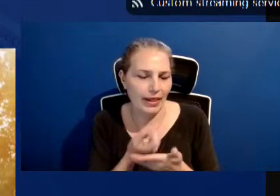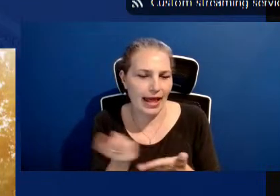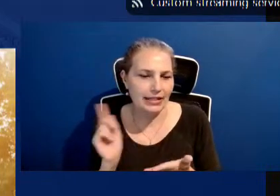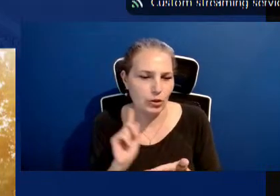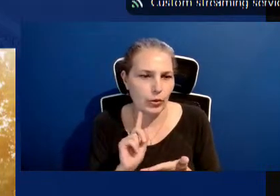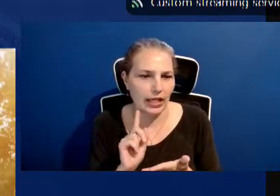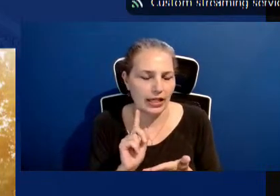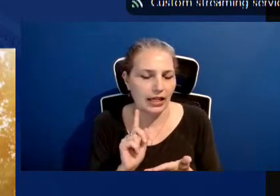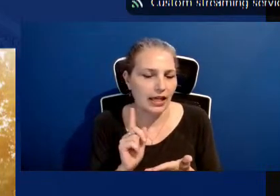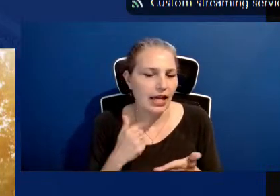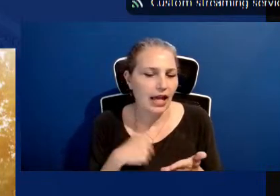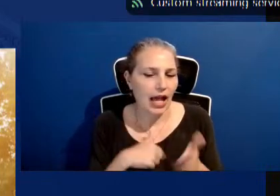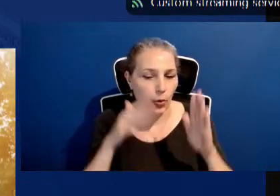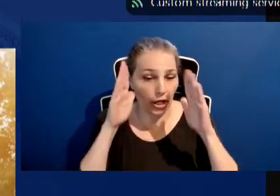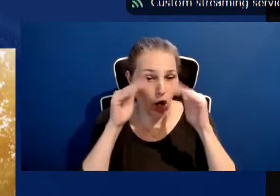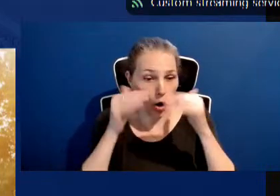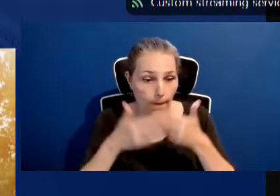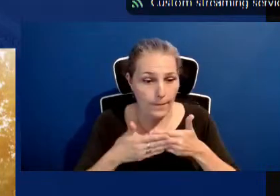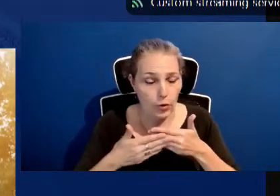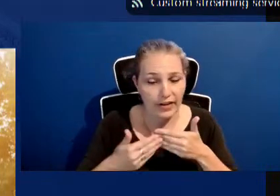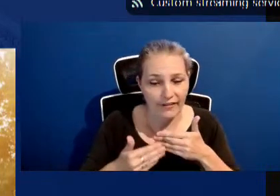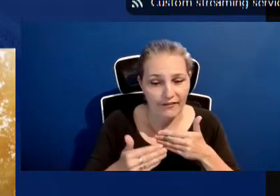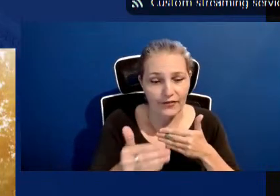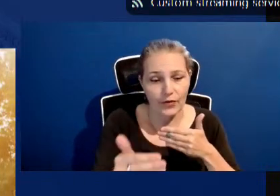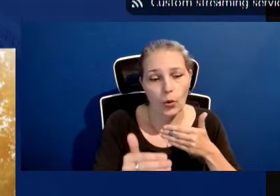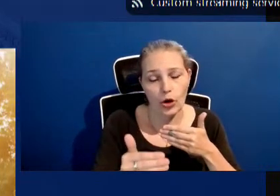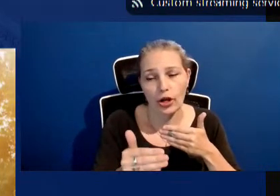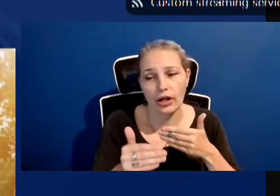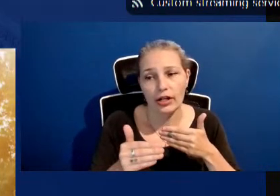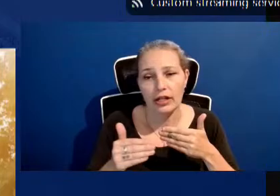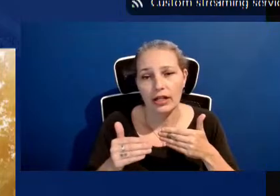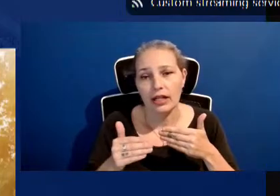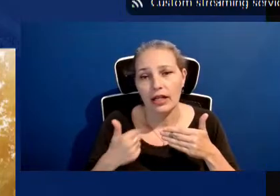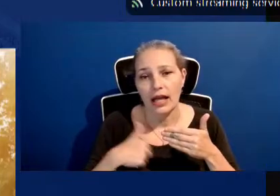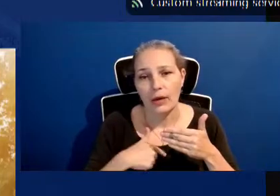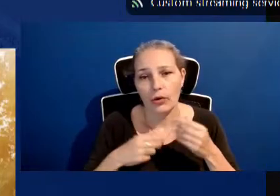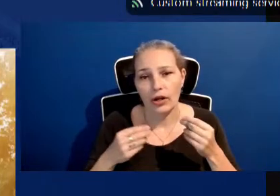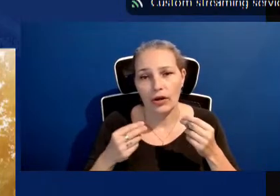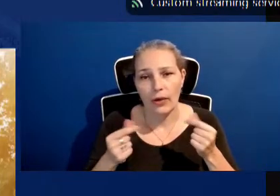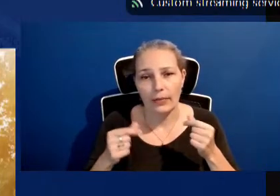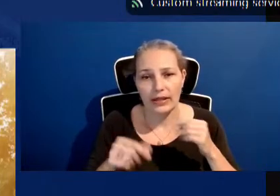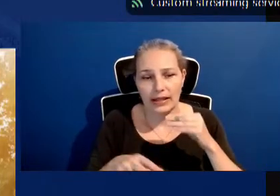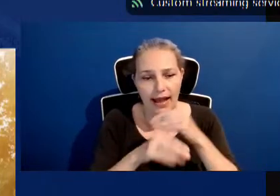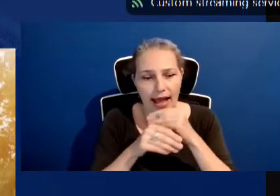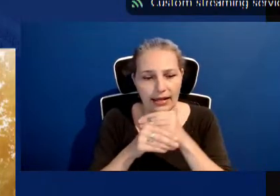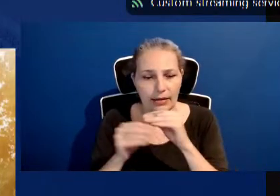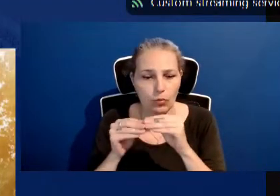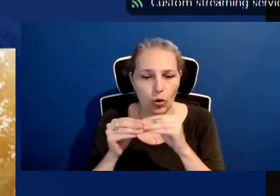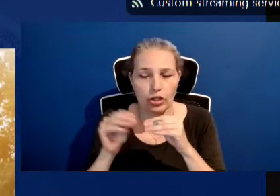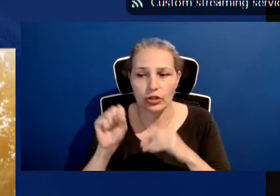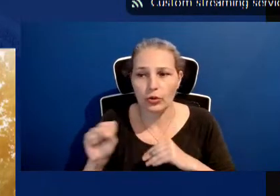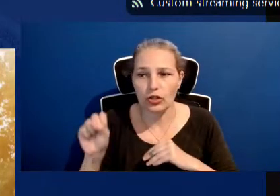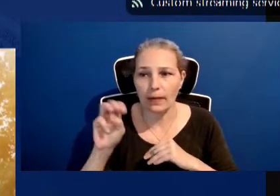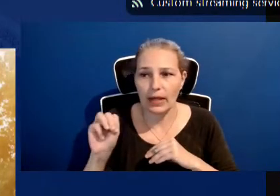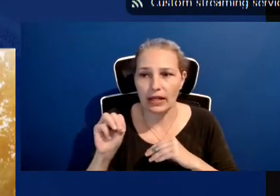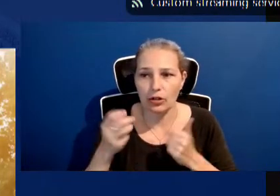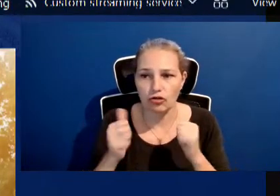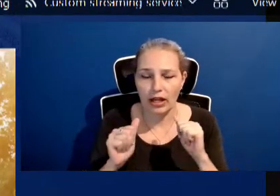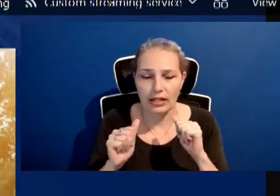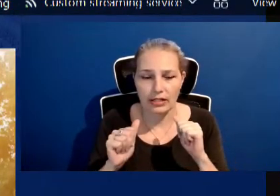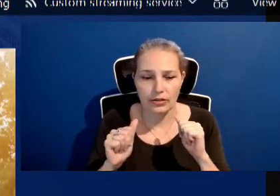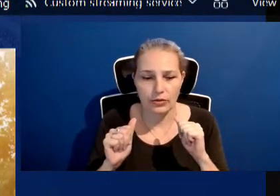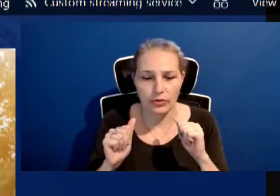hope to do going forward, and we're rapidly putting it in social media, is really focusing on how to get the word